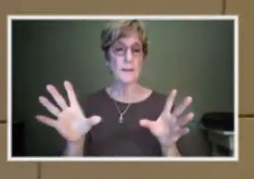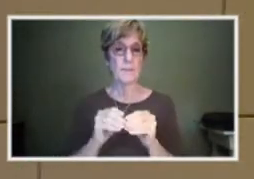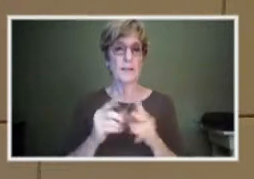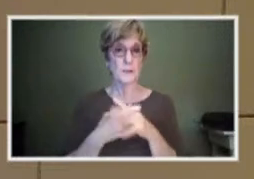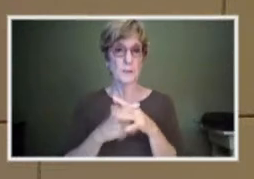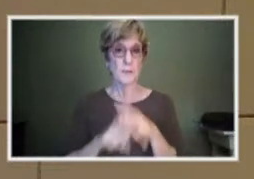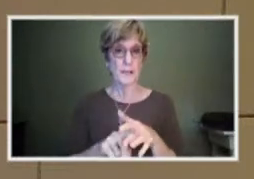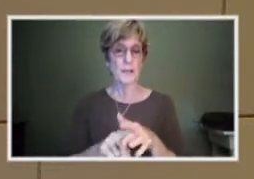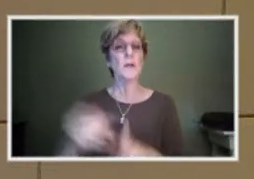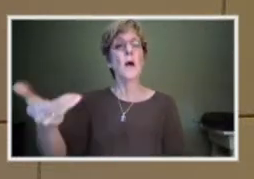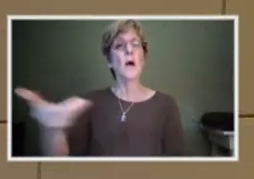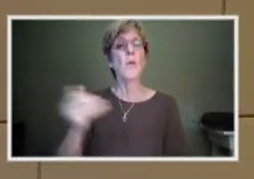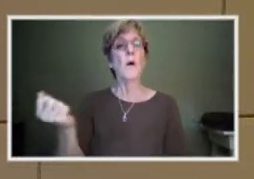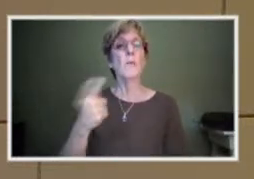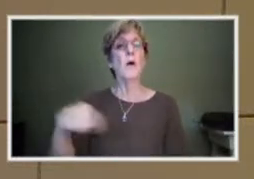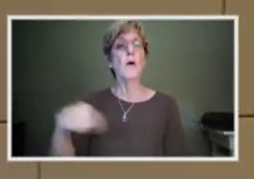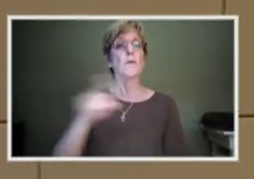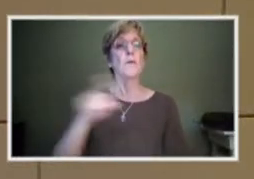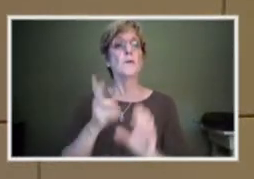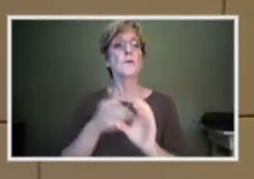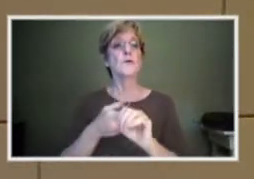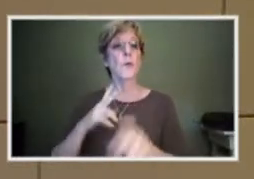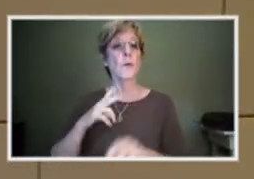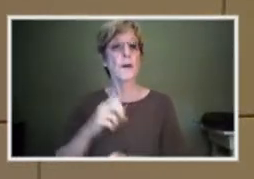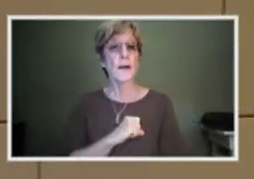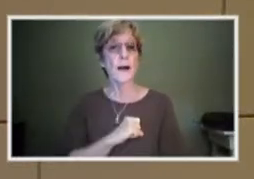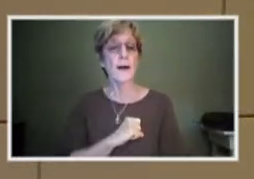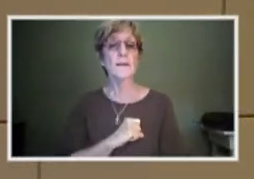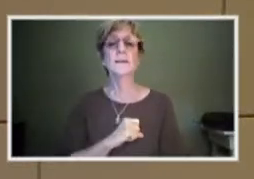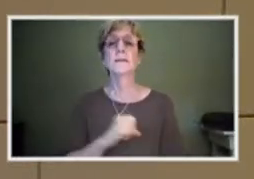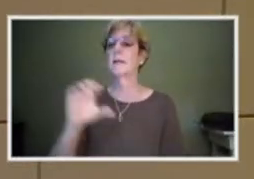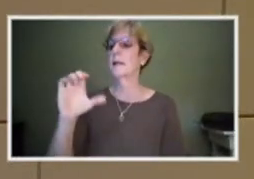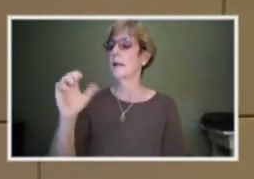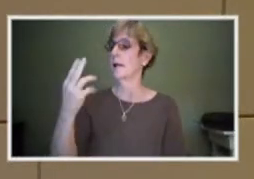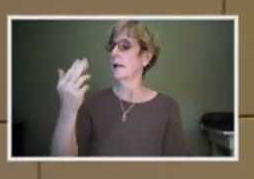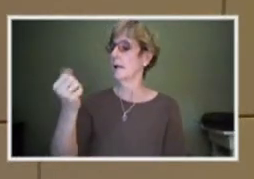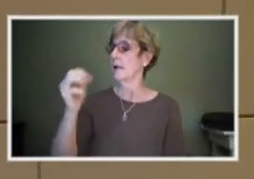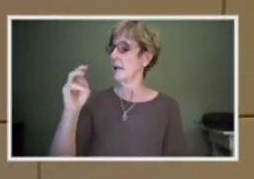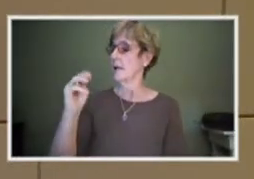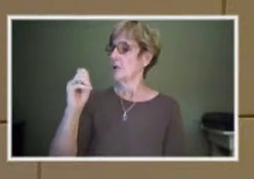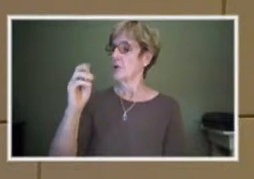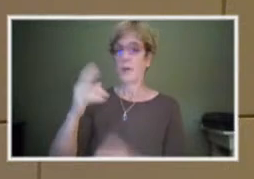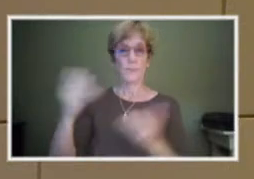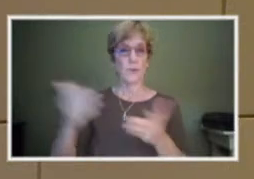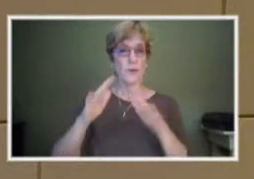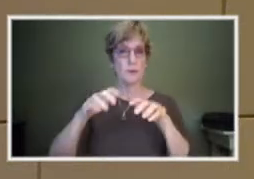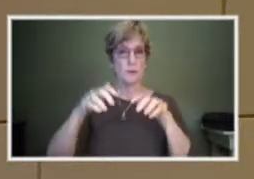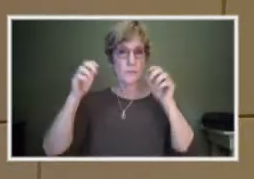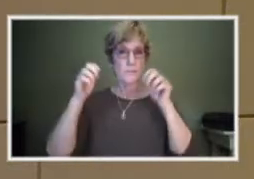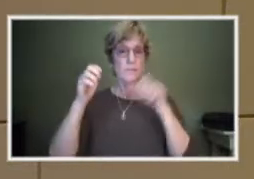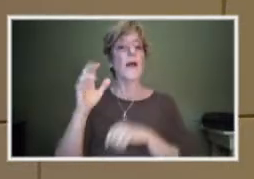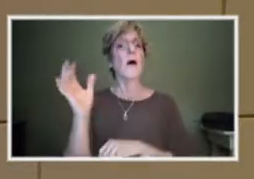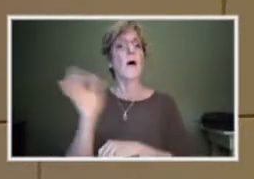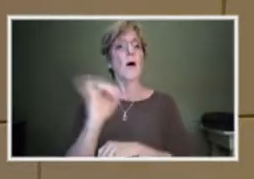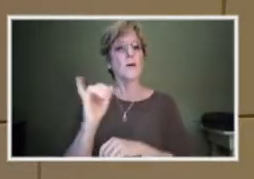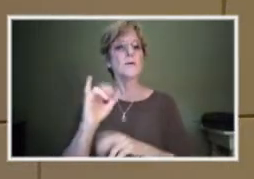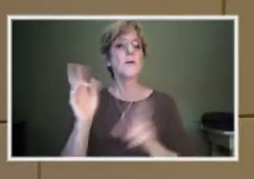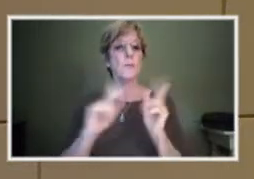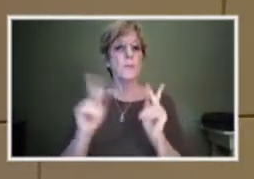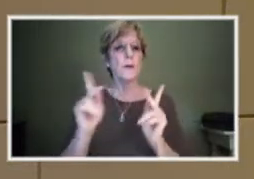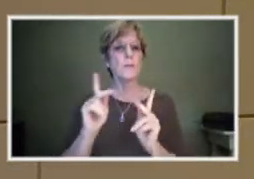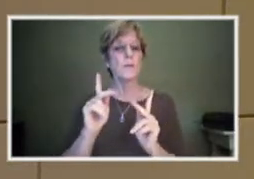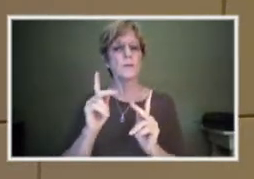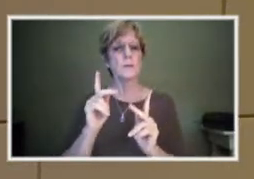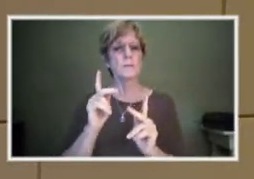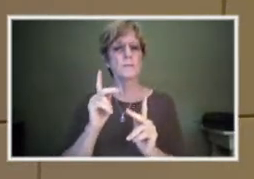to all of you that are joining us in the chamber, as well as those that are joining us virtually. Thank you